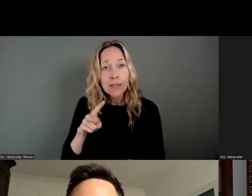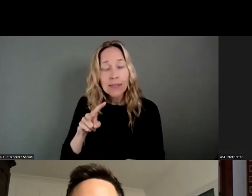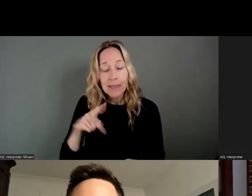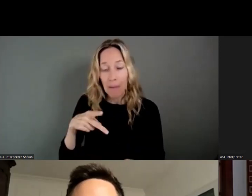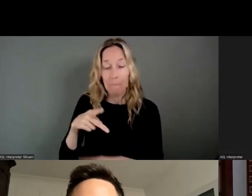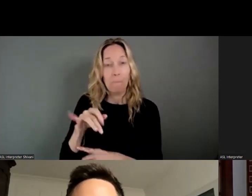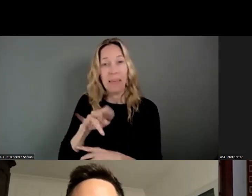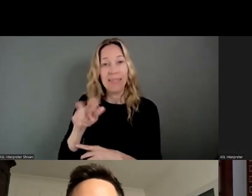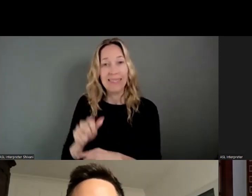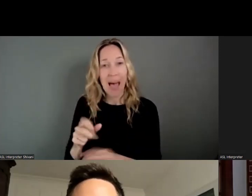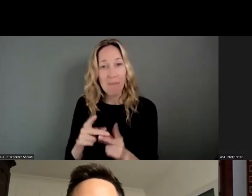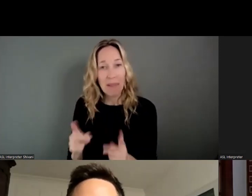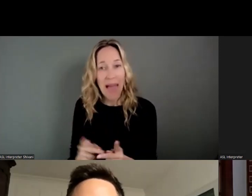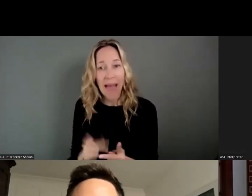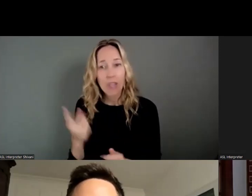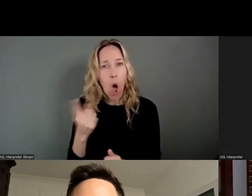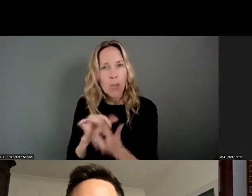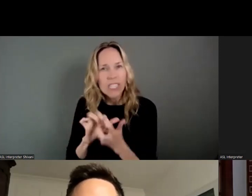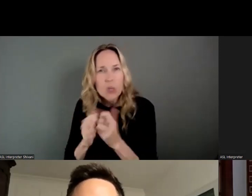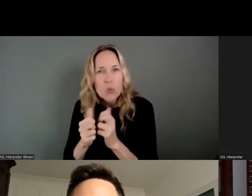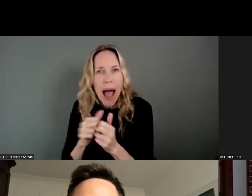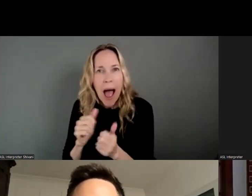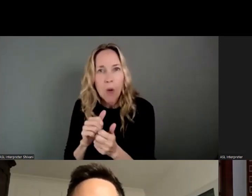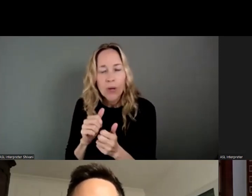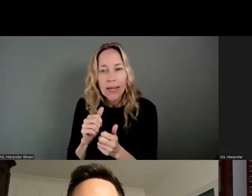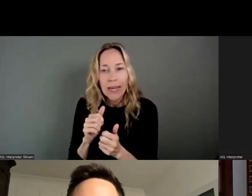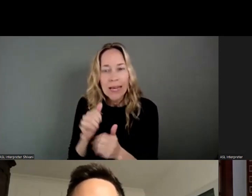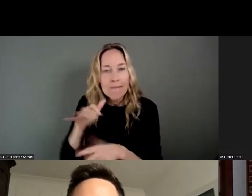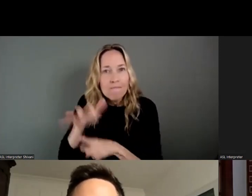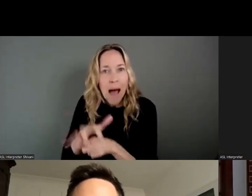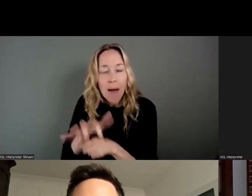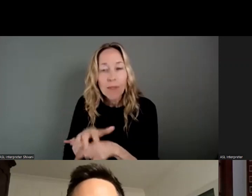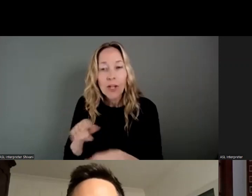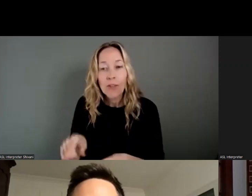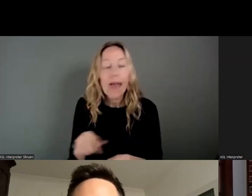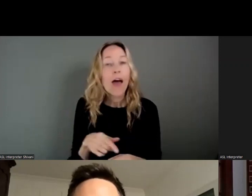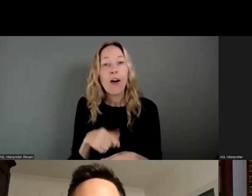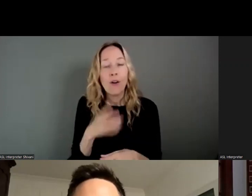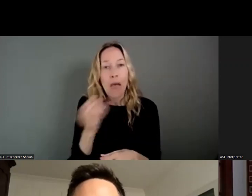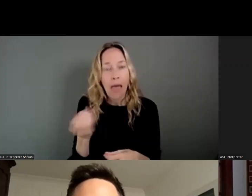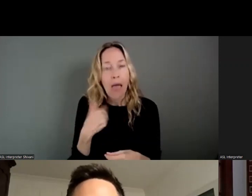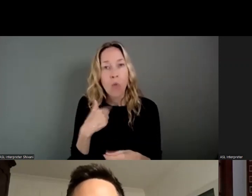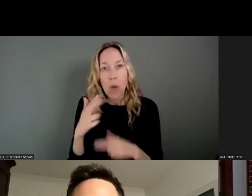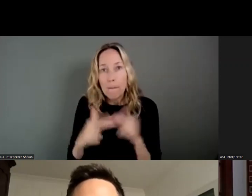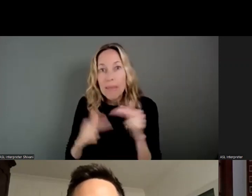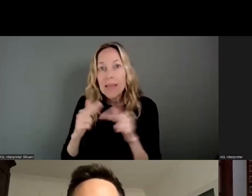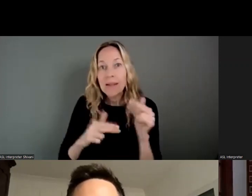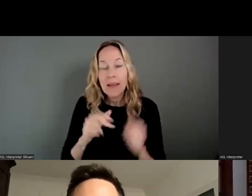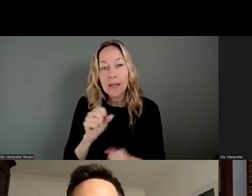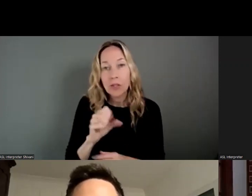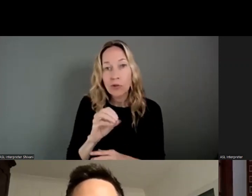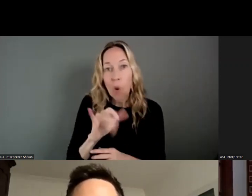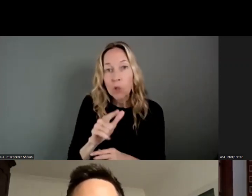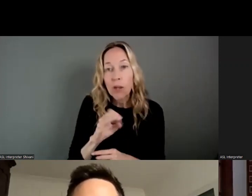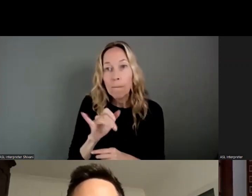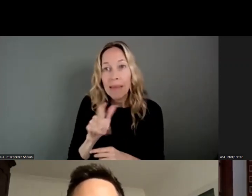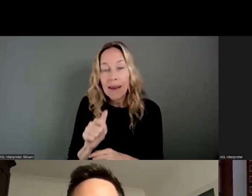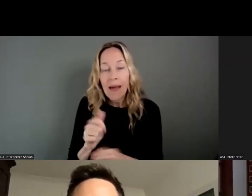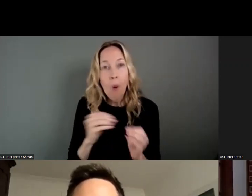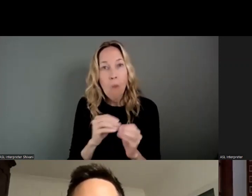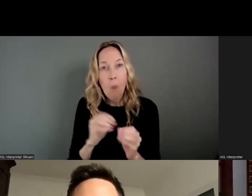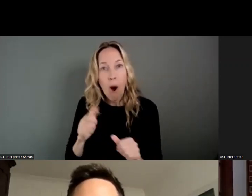that they have this theme and this story, and they're doing social media and we're getting followers, then I think I